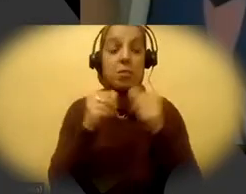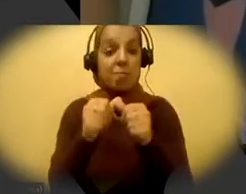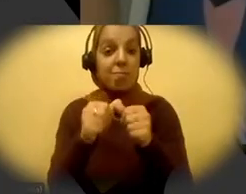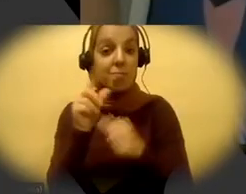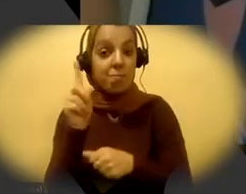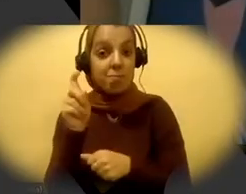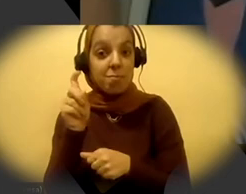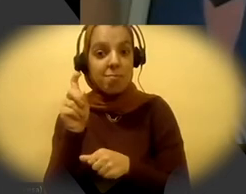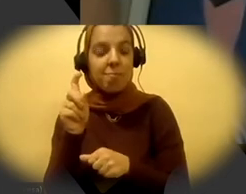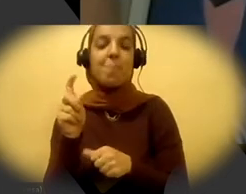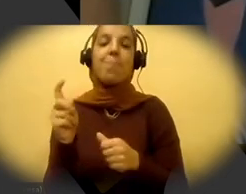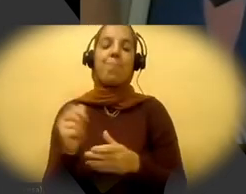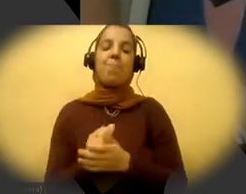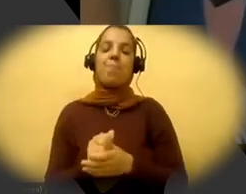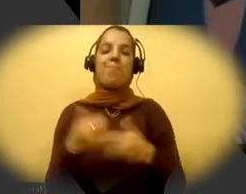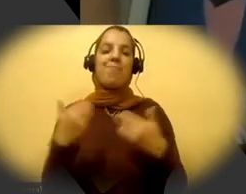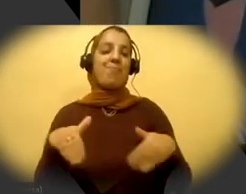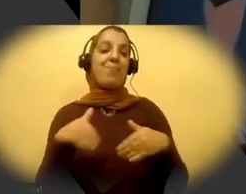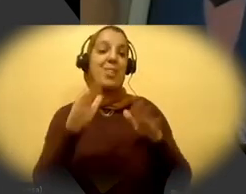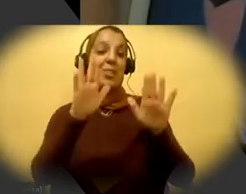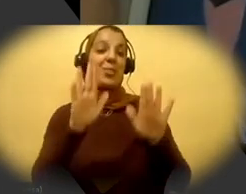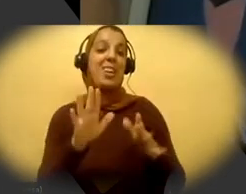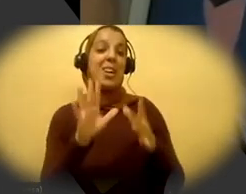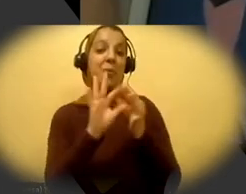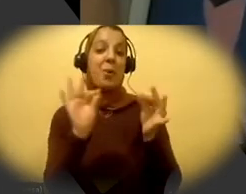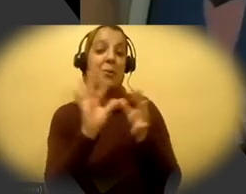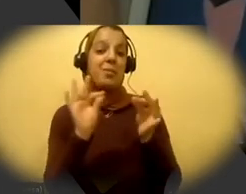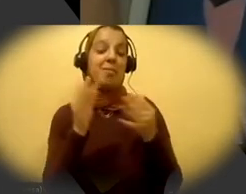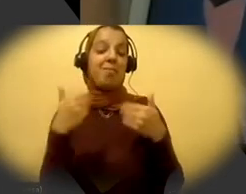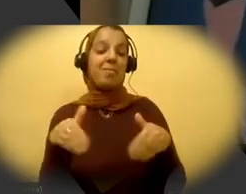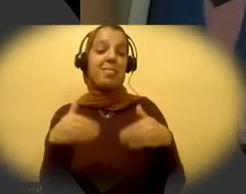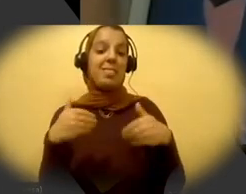Wow. That's a great quote. Yeah.